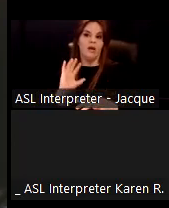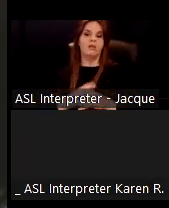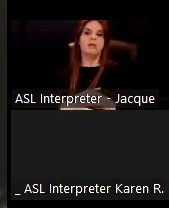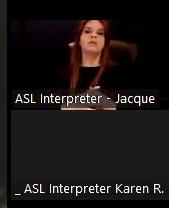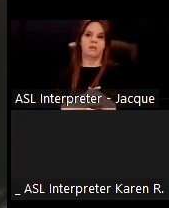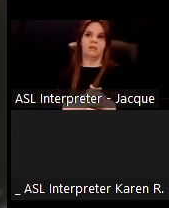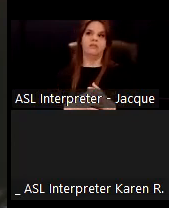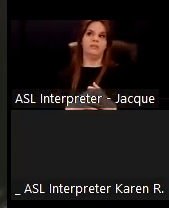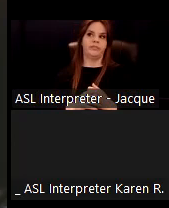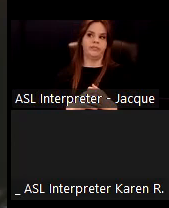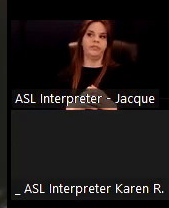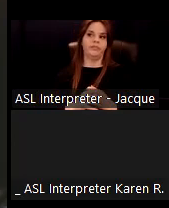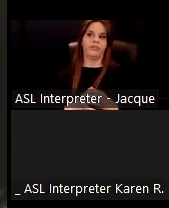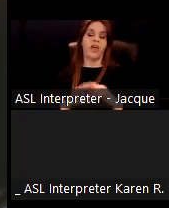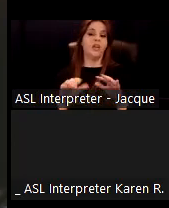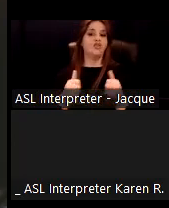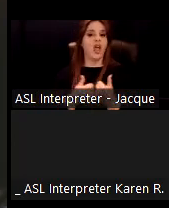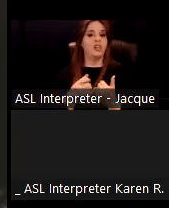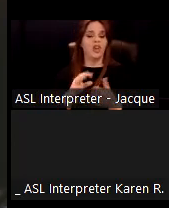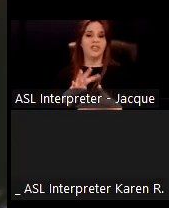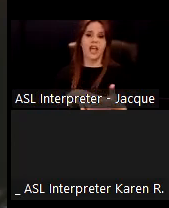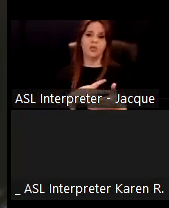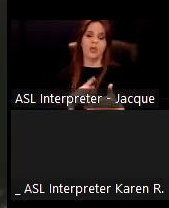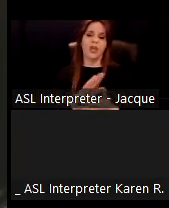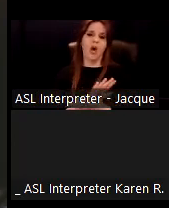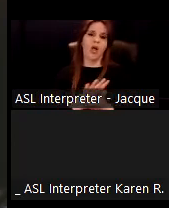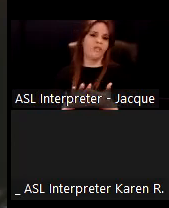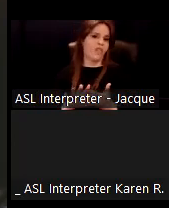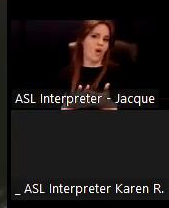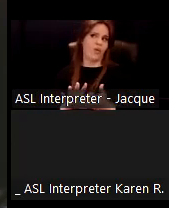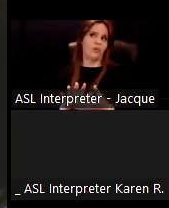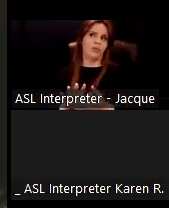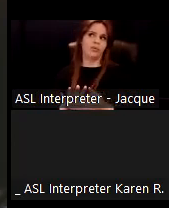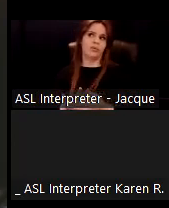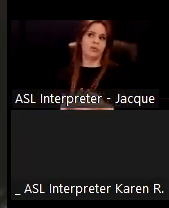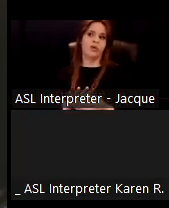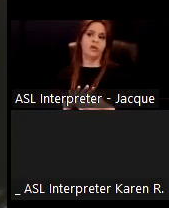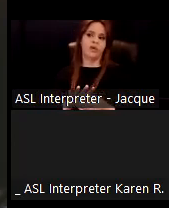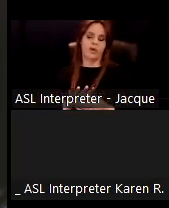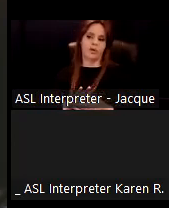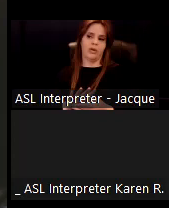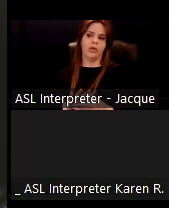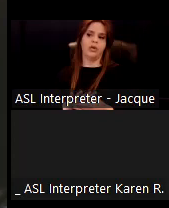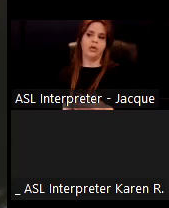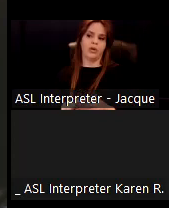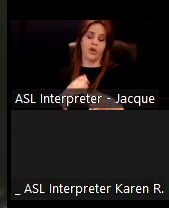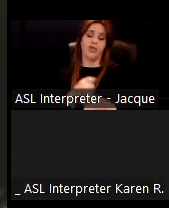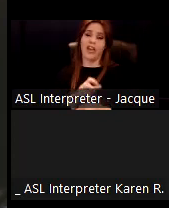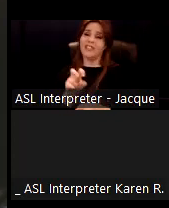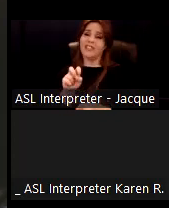the challenge of scheduling all of those, and it creates even